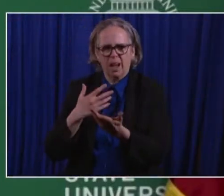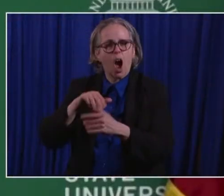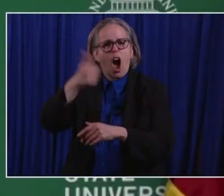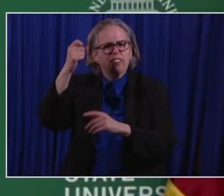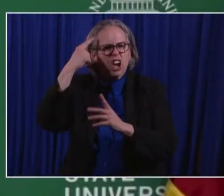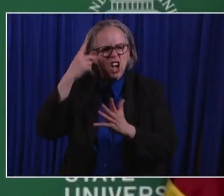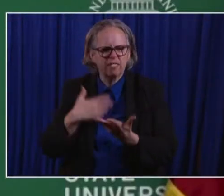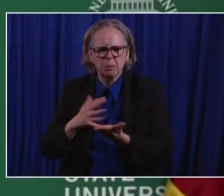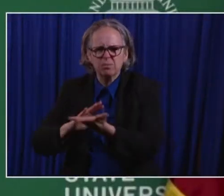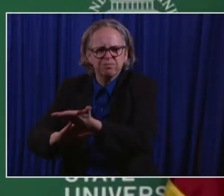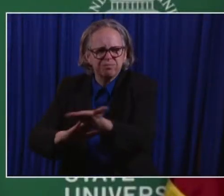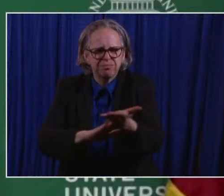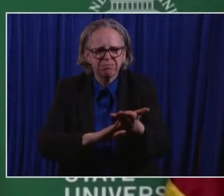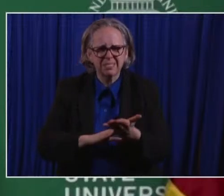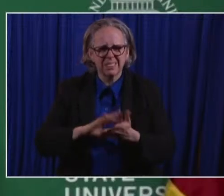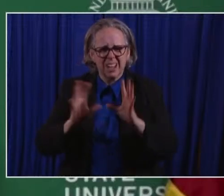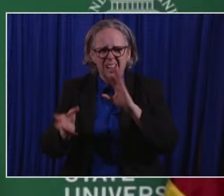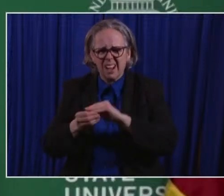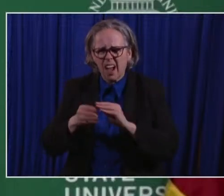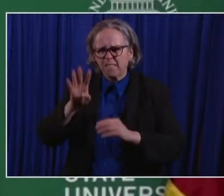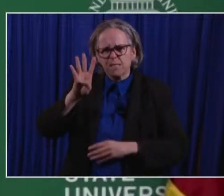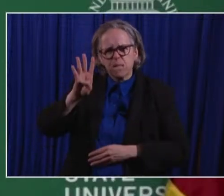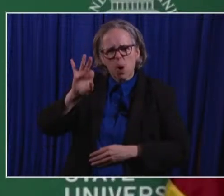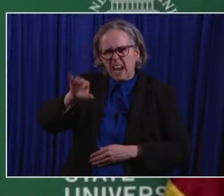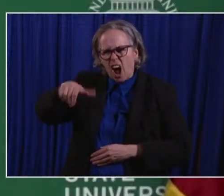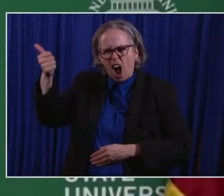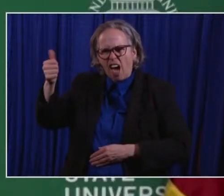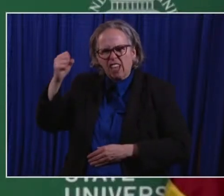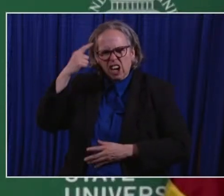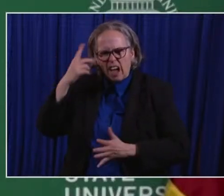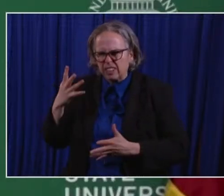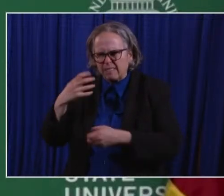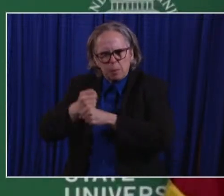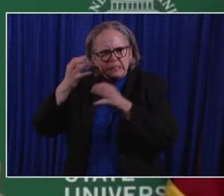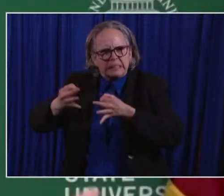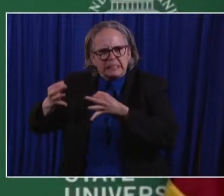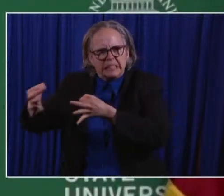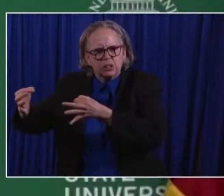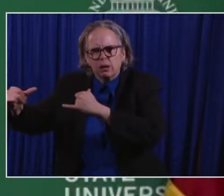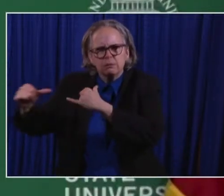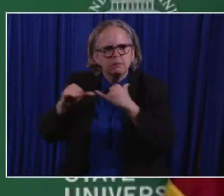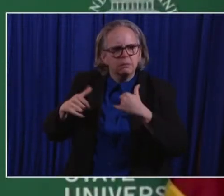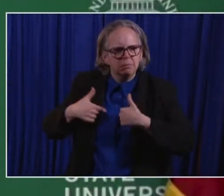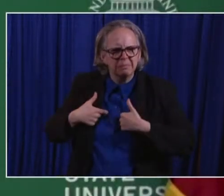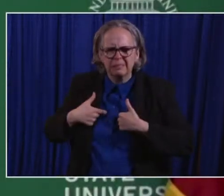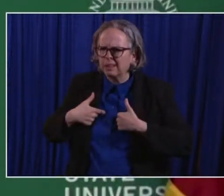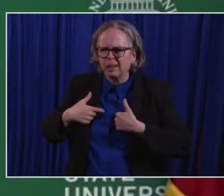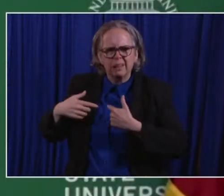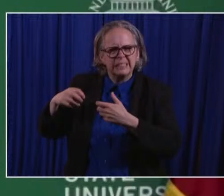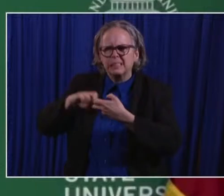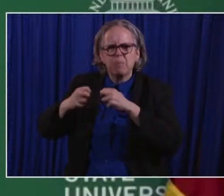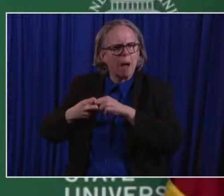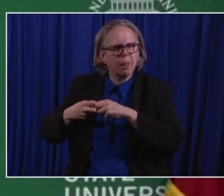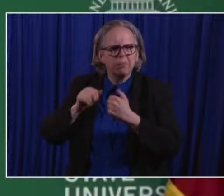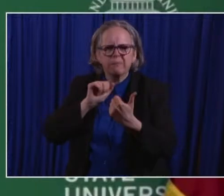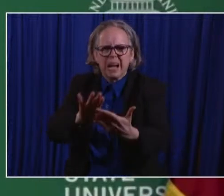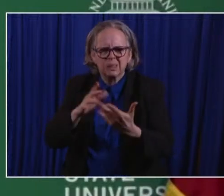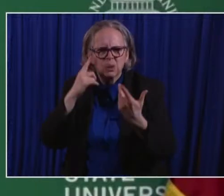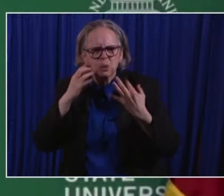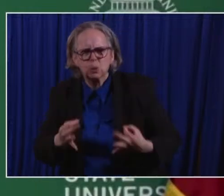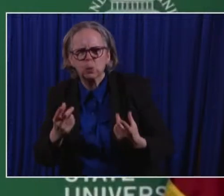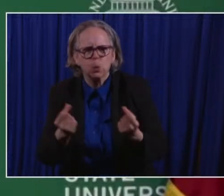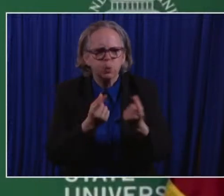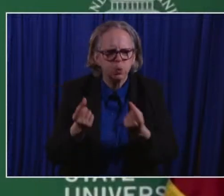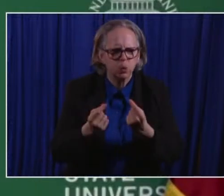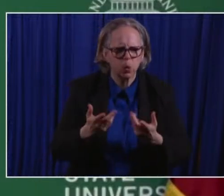in the case of the virus, we're all dealing with the same problem. It might be at different stages. So we look all